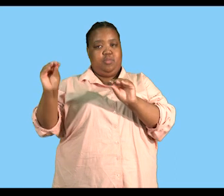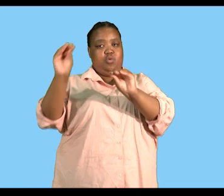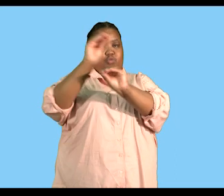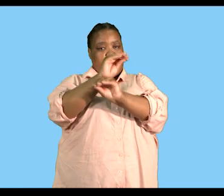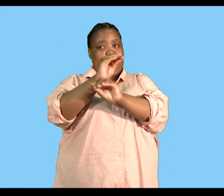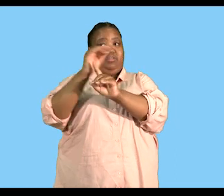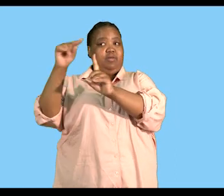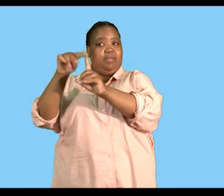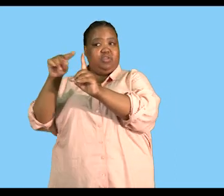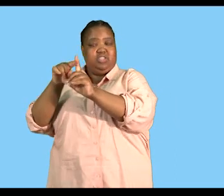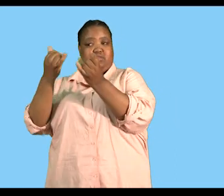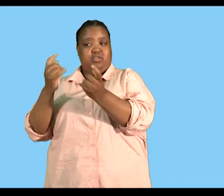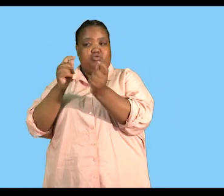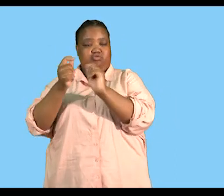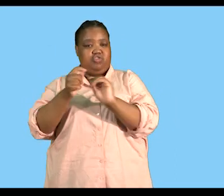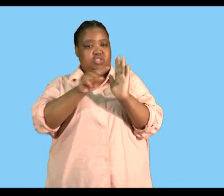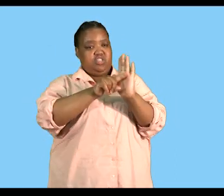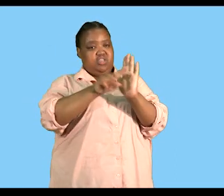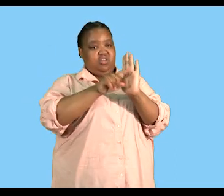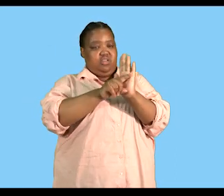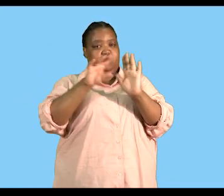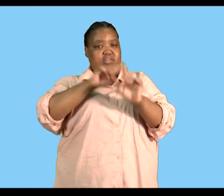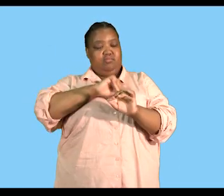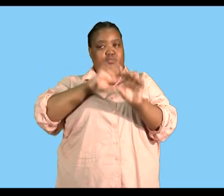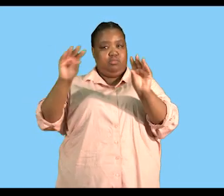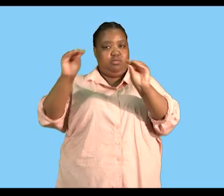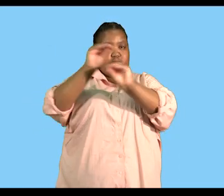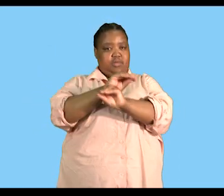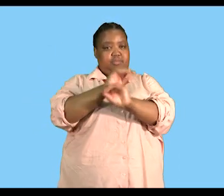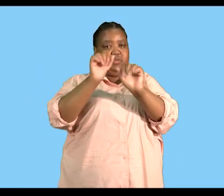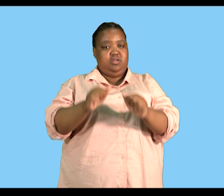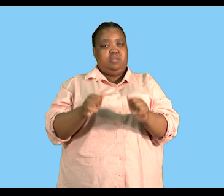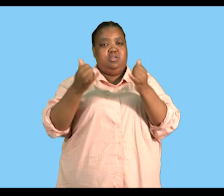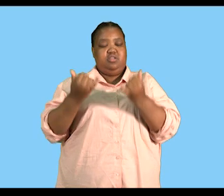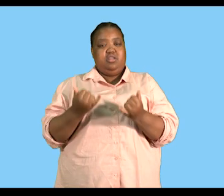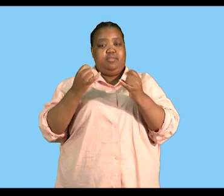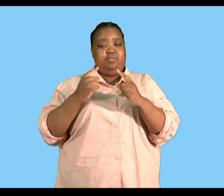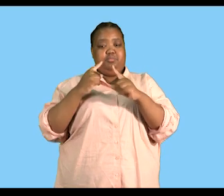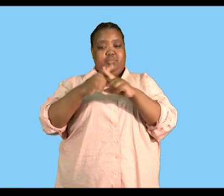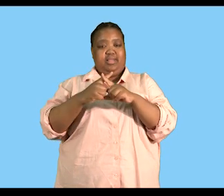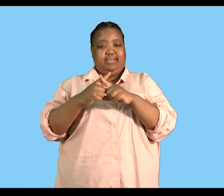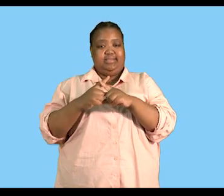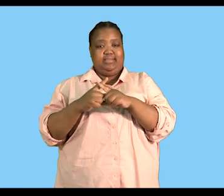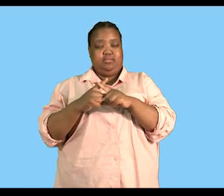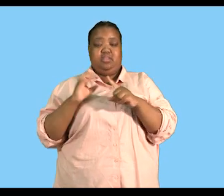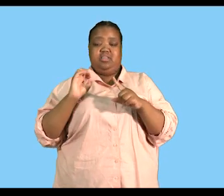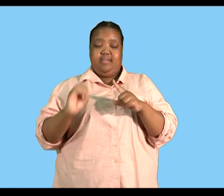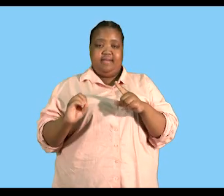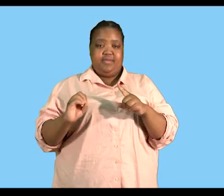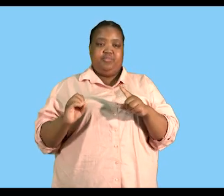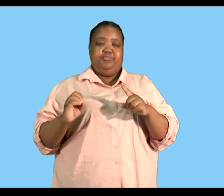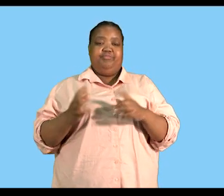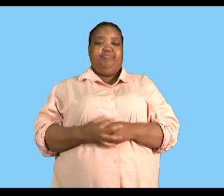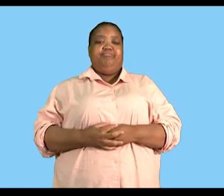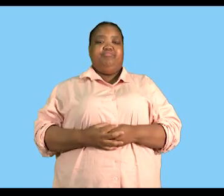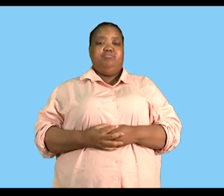from a positive to a negative. So now in this case, we have a multiplication. So we know that we multiply. So we are